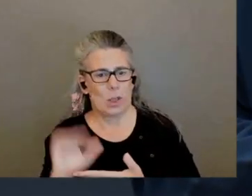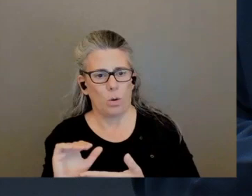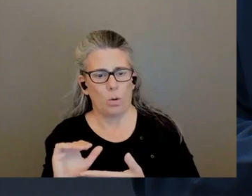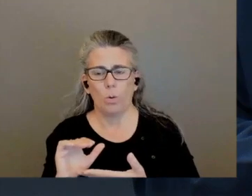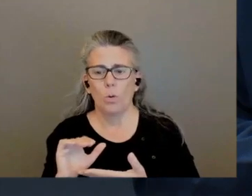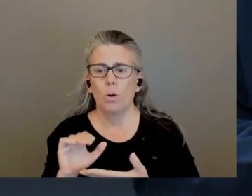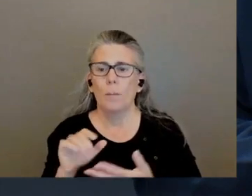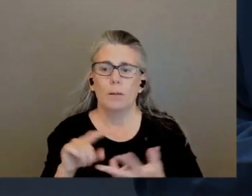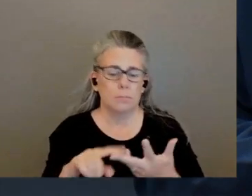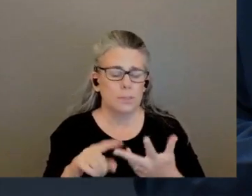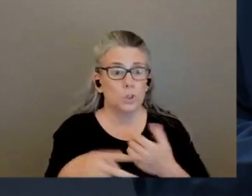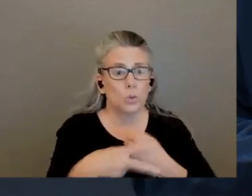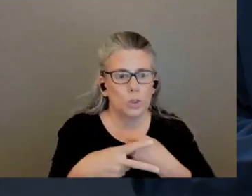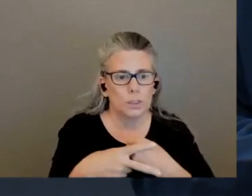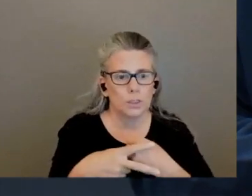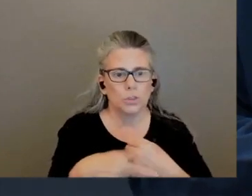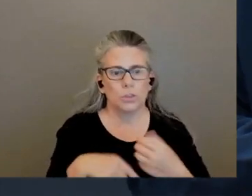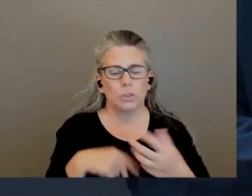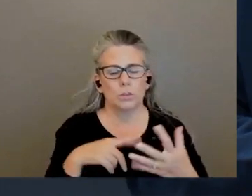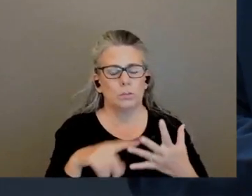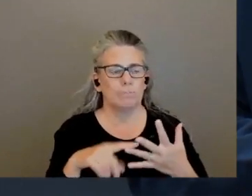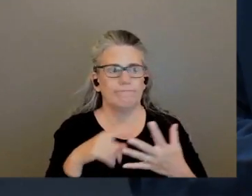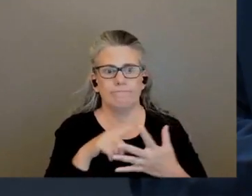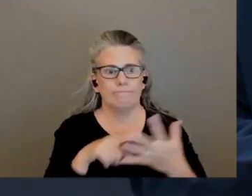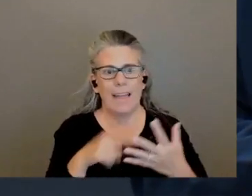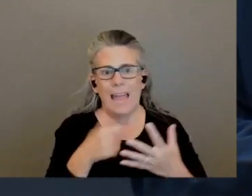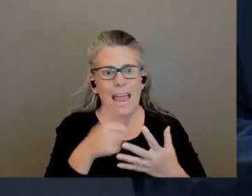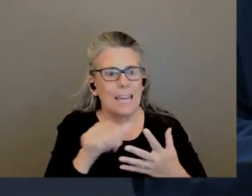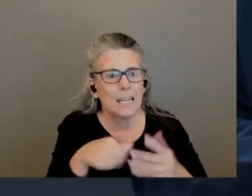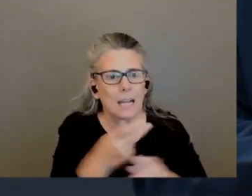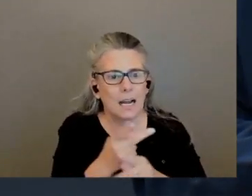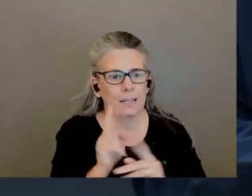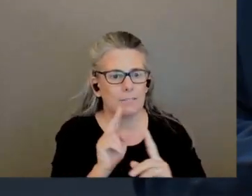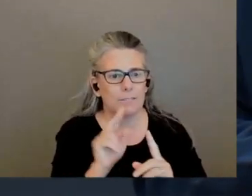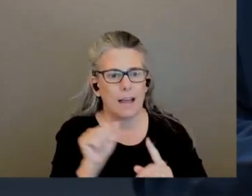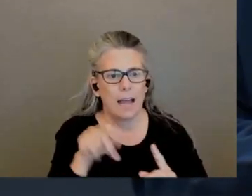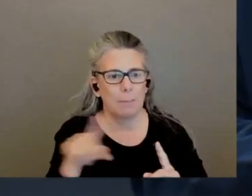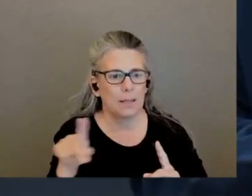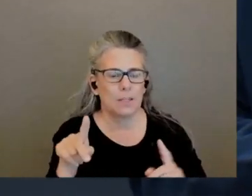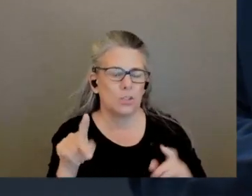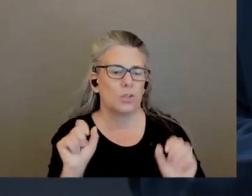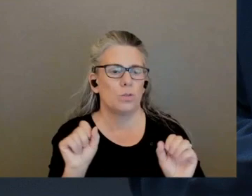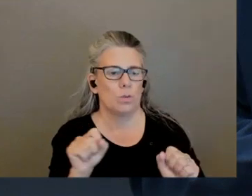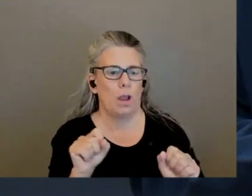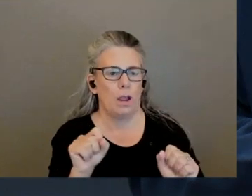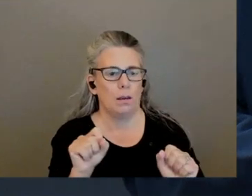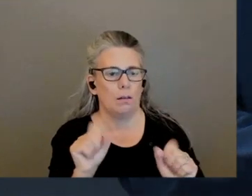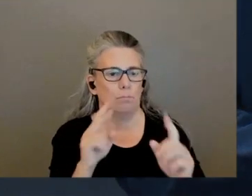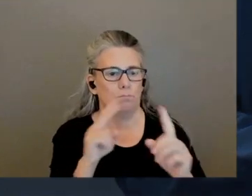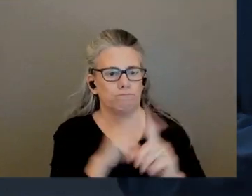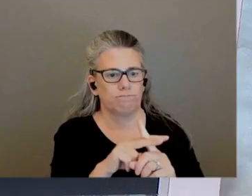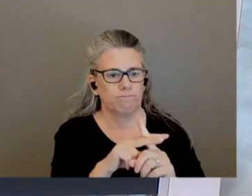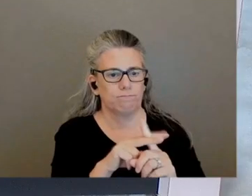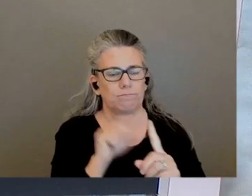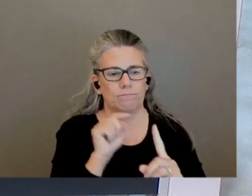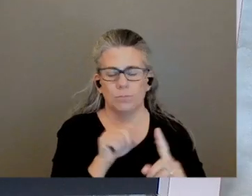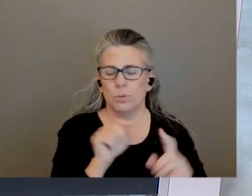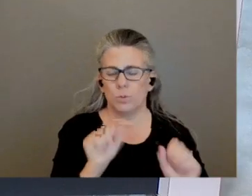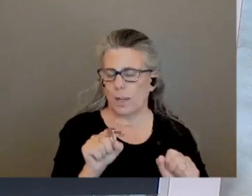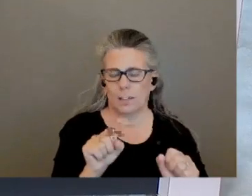Storage, whatever application you can throw at it, it's going to be pretty good. Okay, excellent.